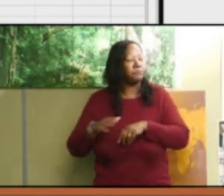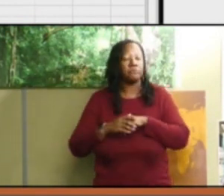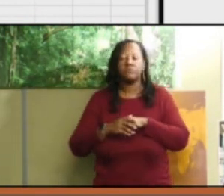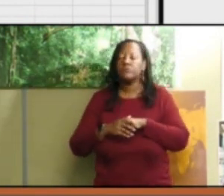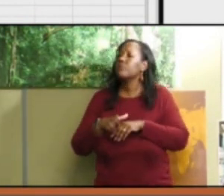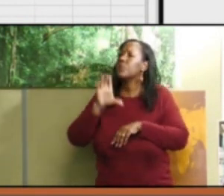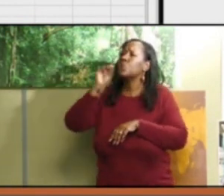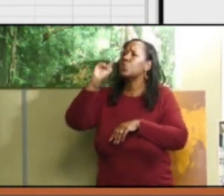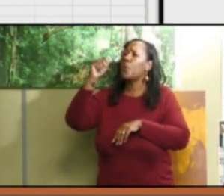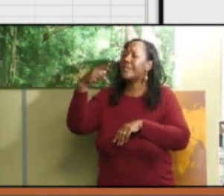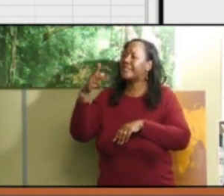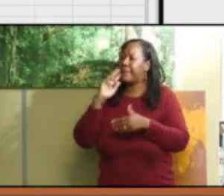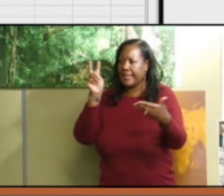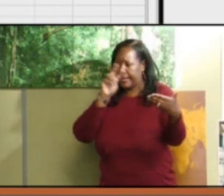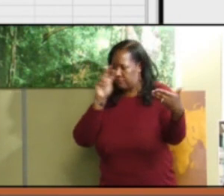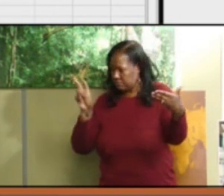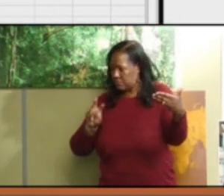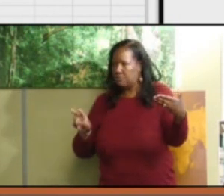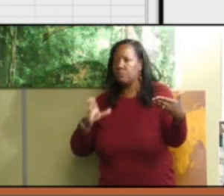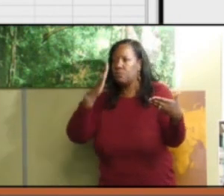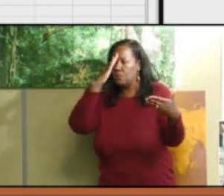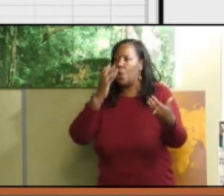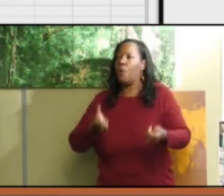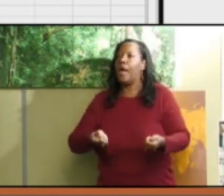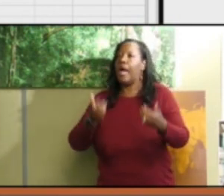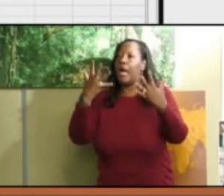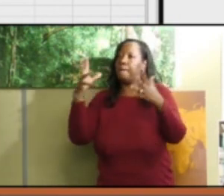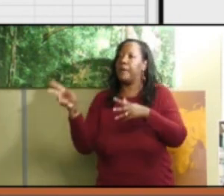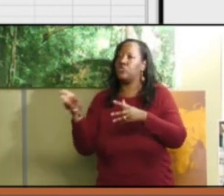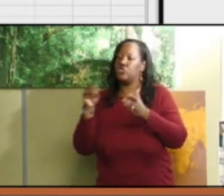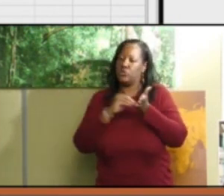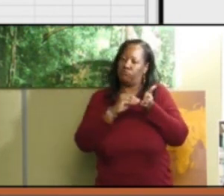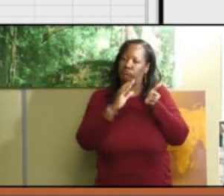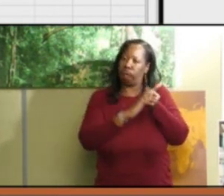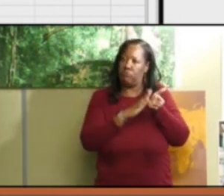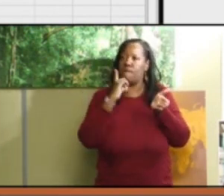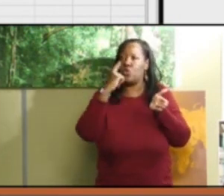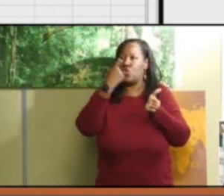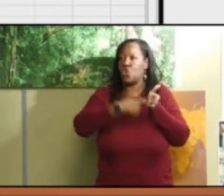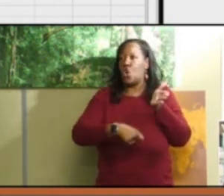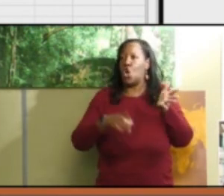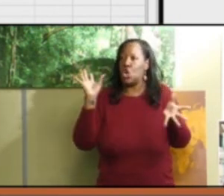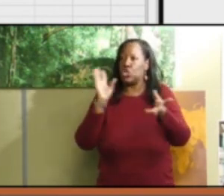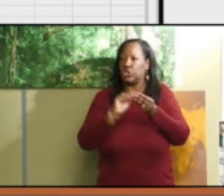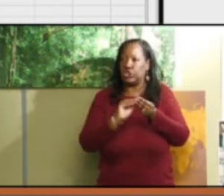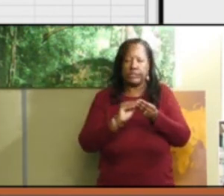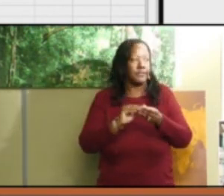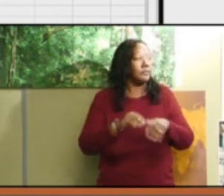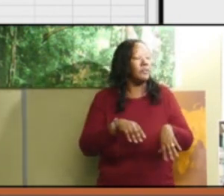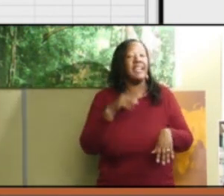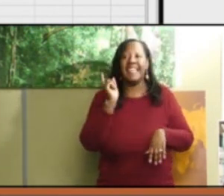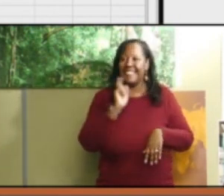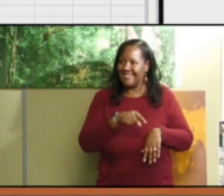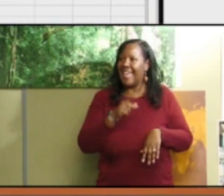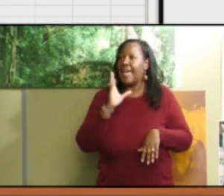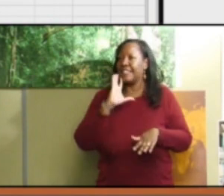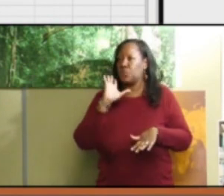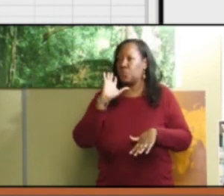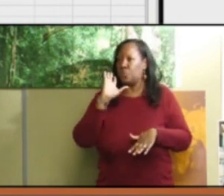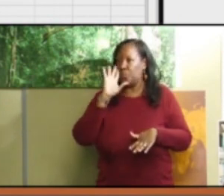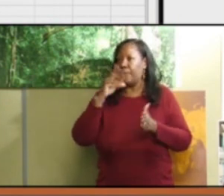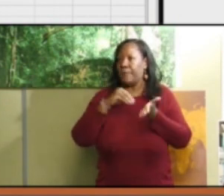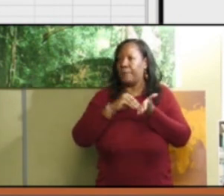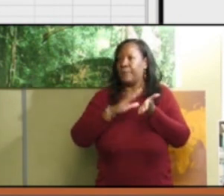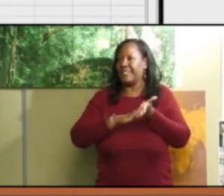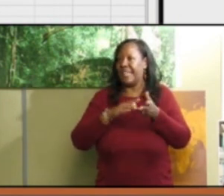OSP the cost of the IAA. And so that cost is reflected on the 7600A